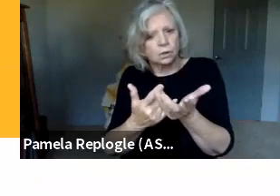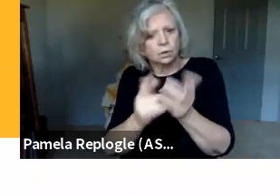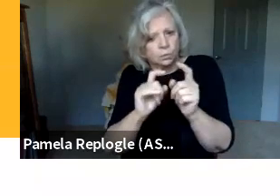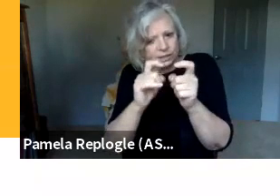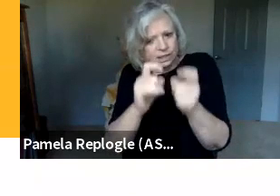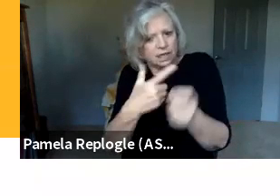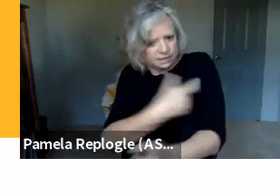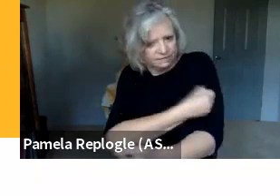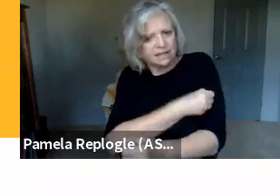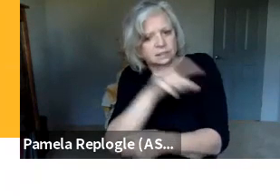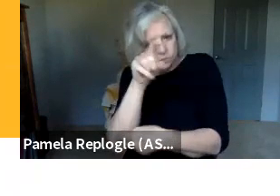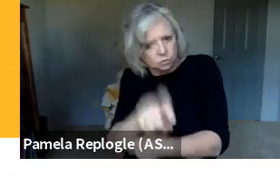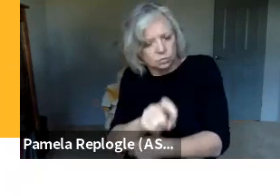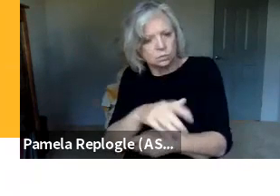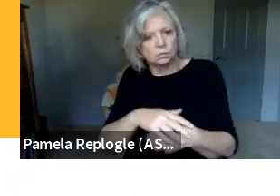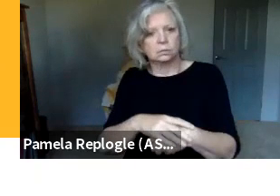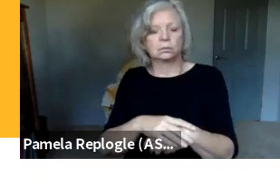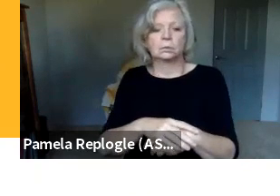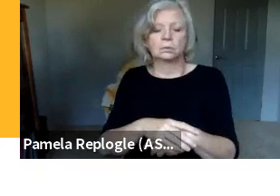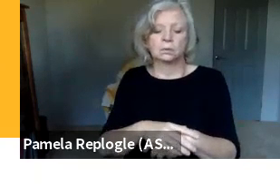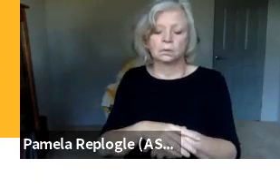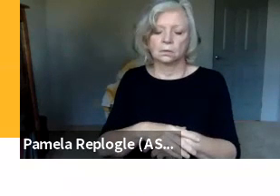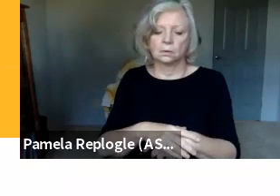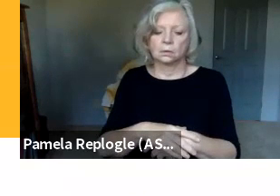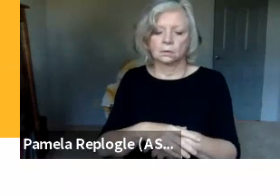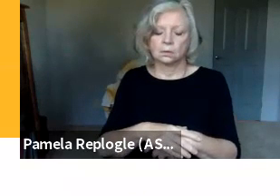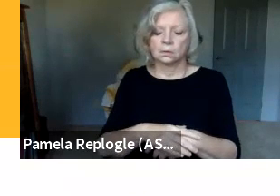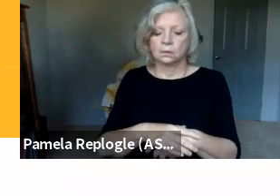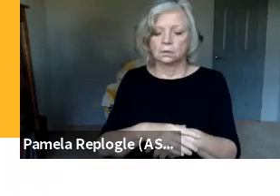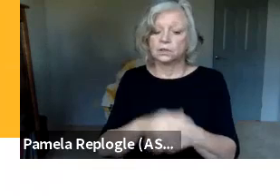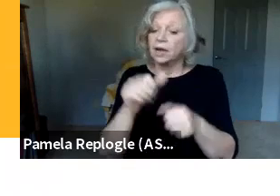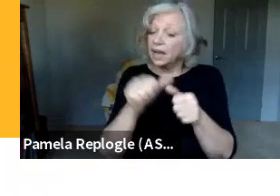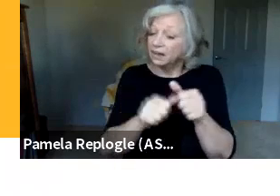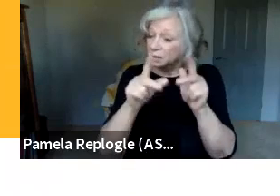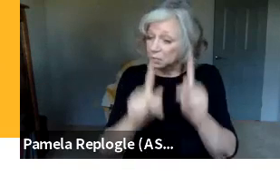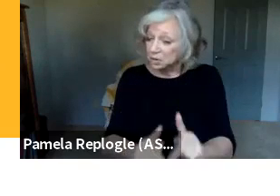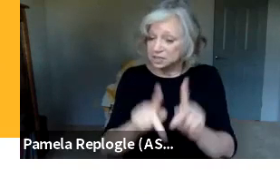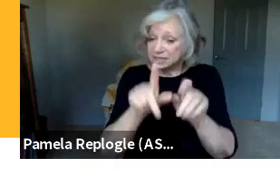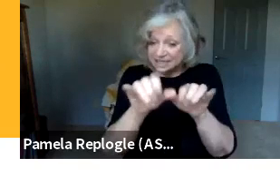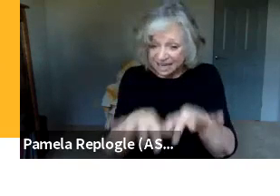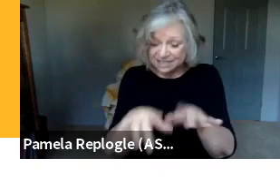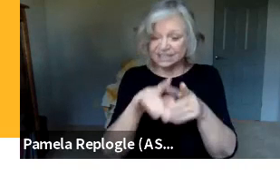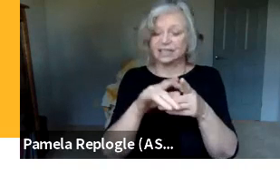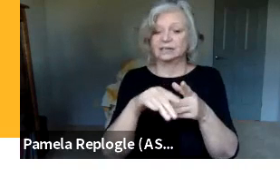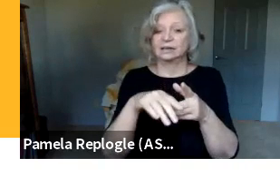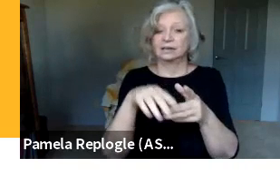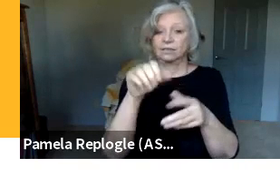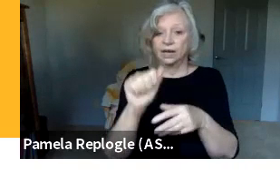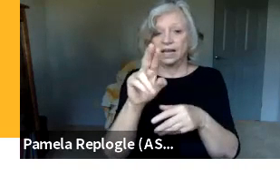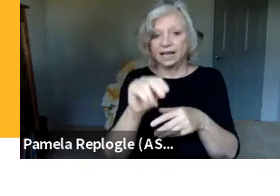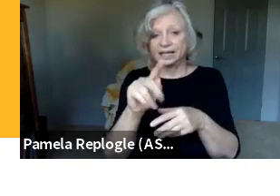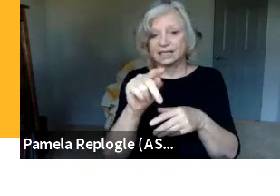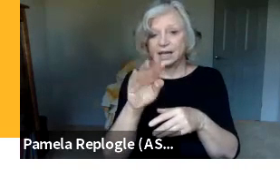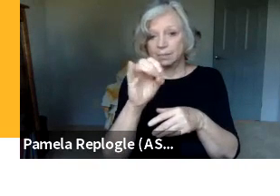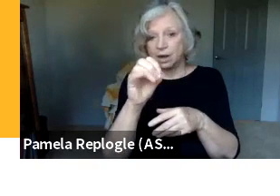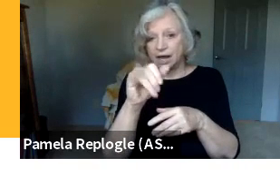Now, the other thing is it's just tricky to get everybody tested for antibodies and to know exactly how much antibodies